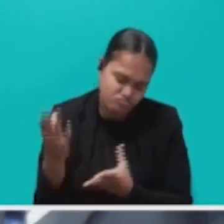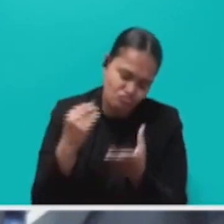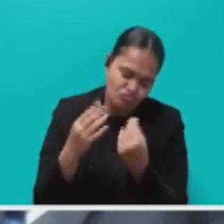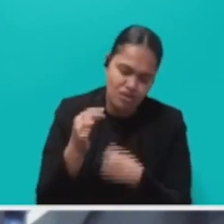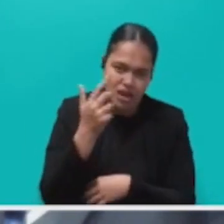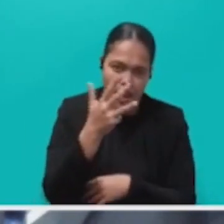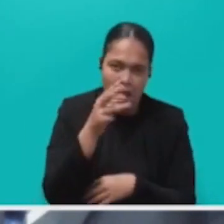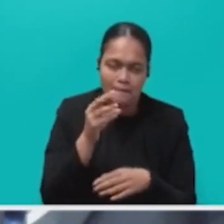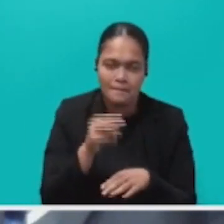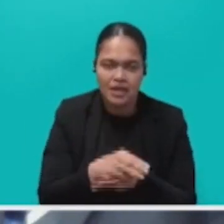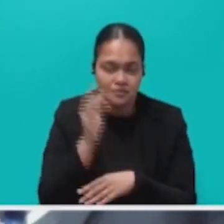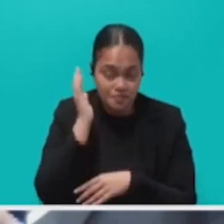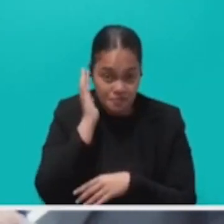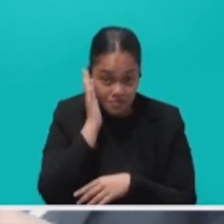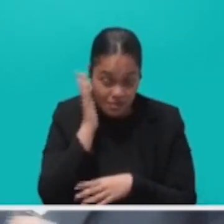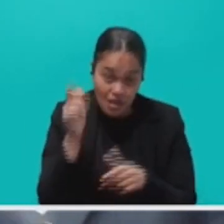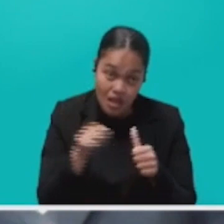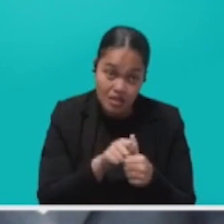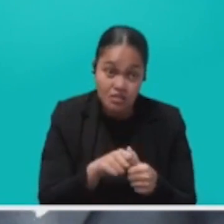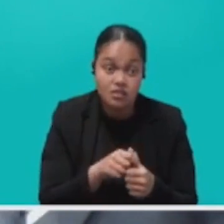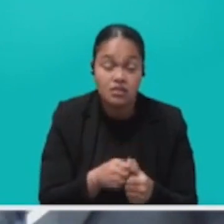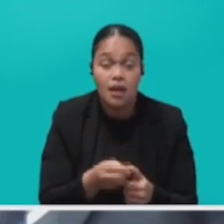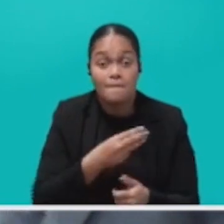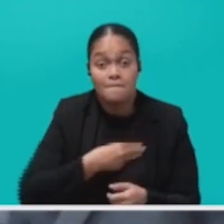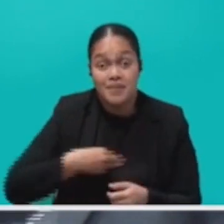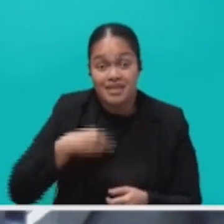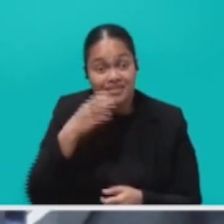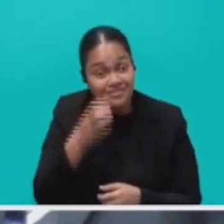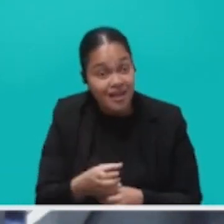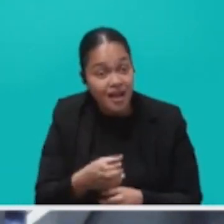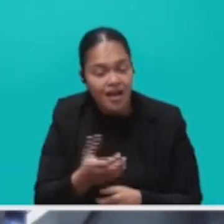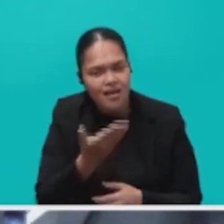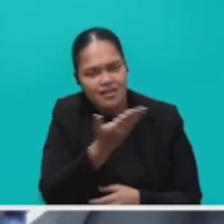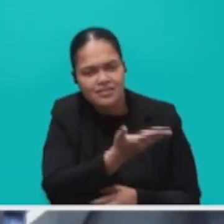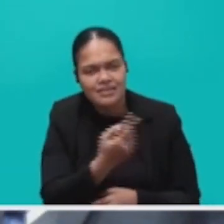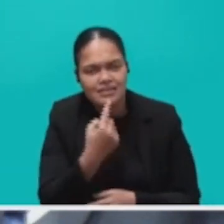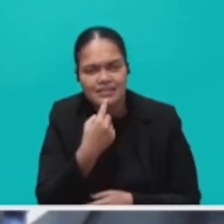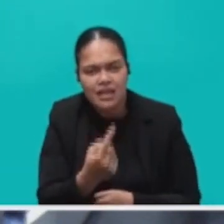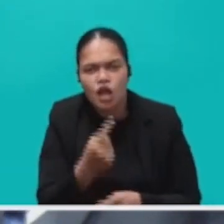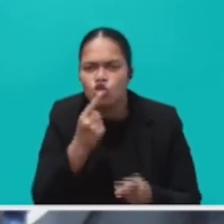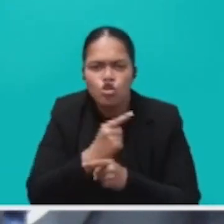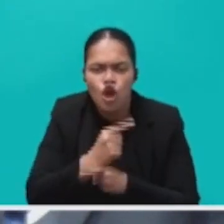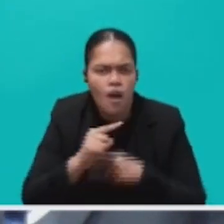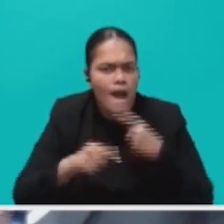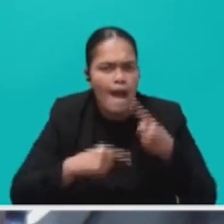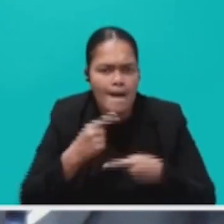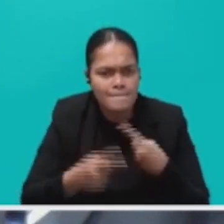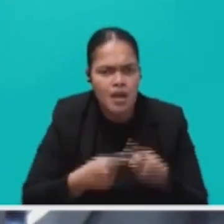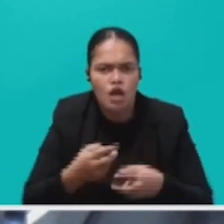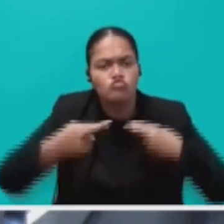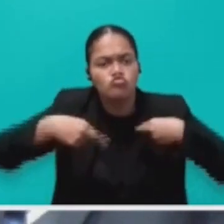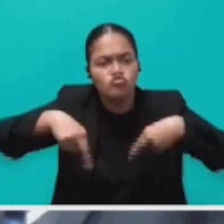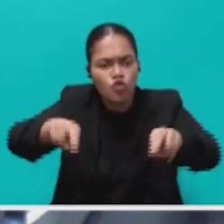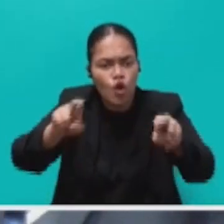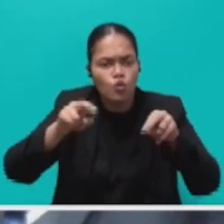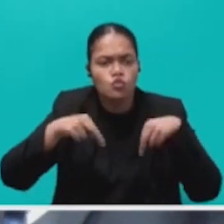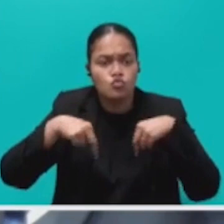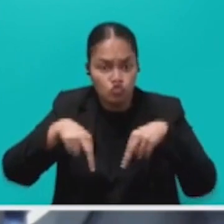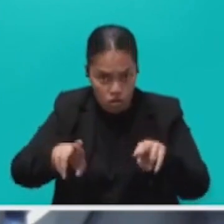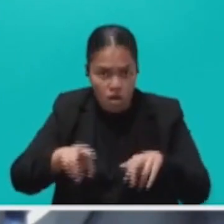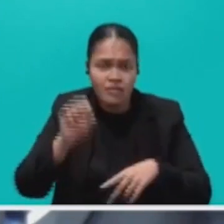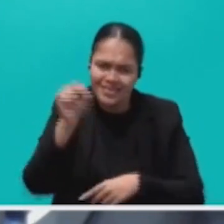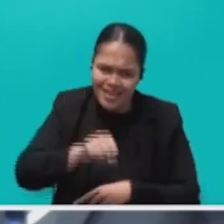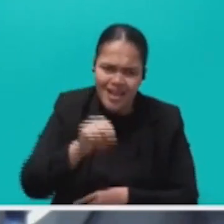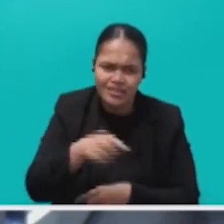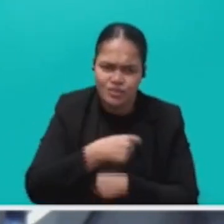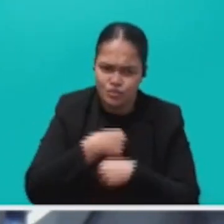As Honourable Minister said, they're talking about the road conditions. Yes, we know